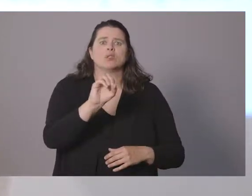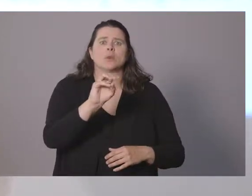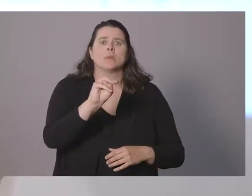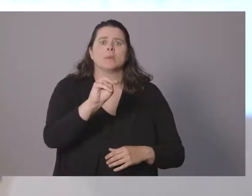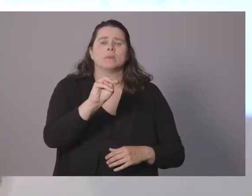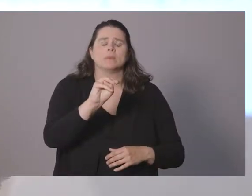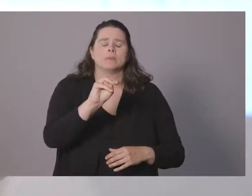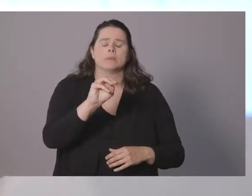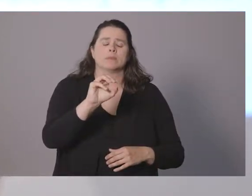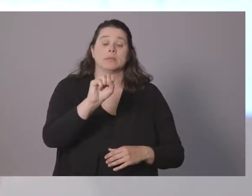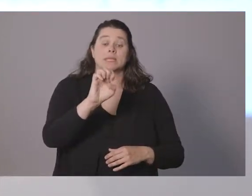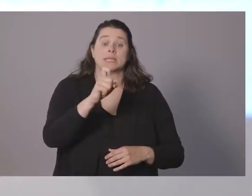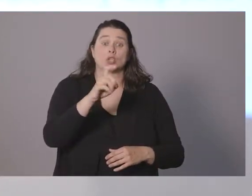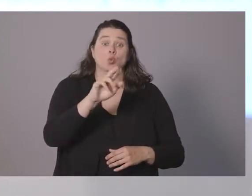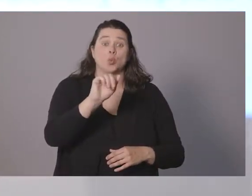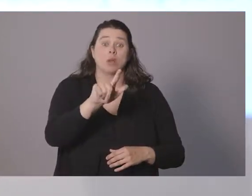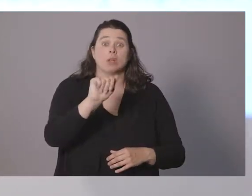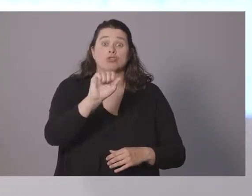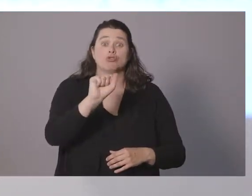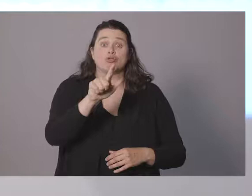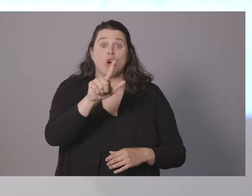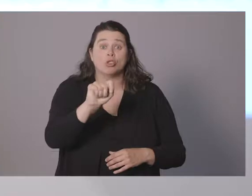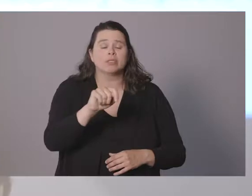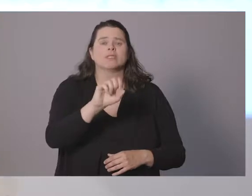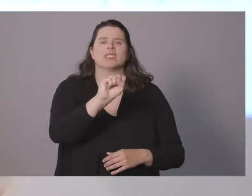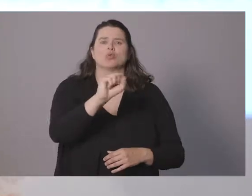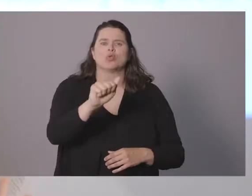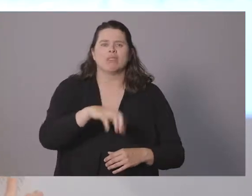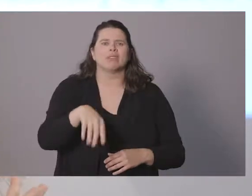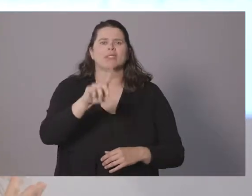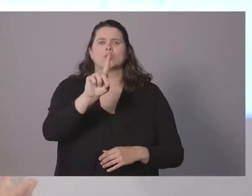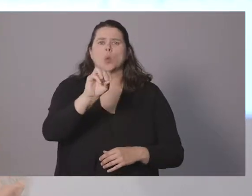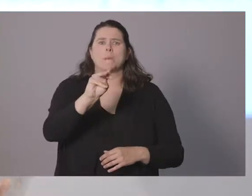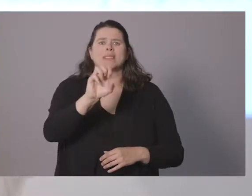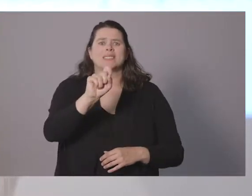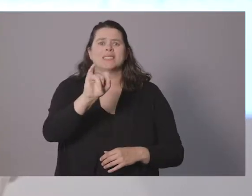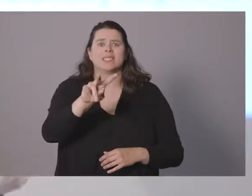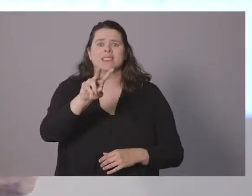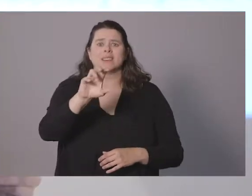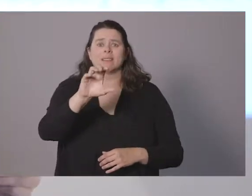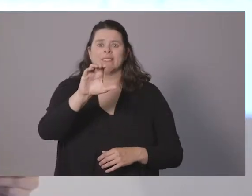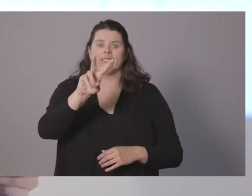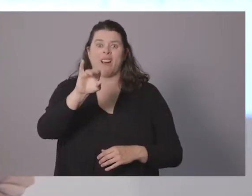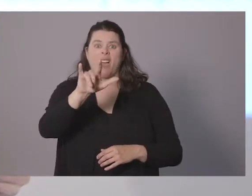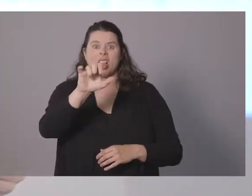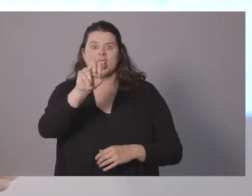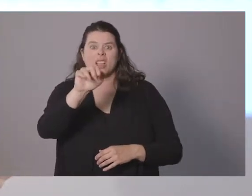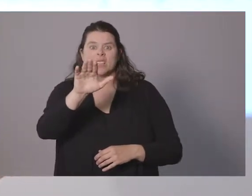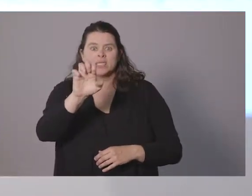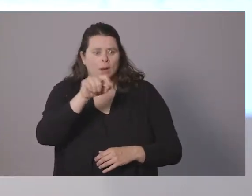of considering remembering, and we have a lot of new language and a lot of new research around that.